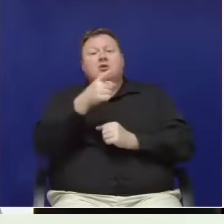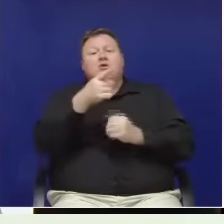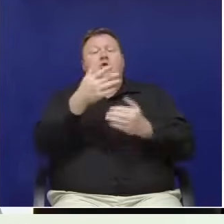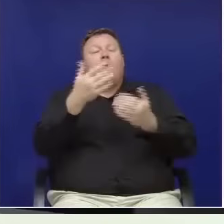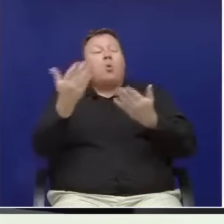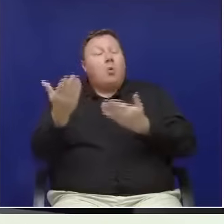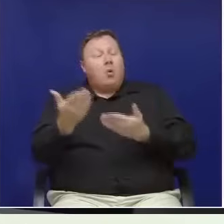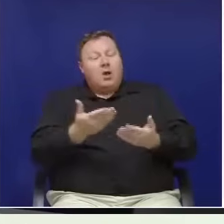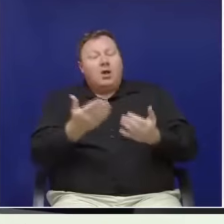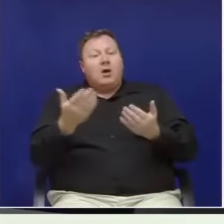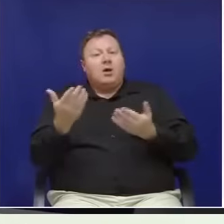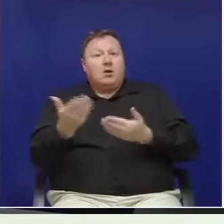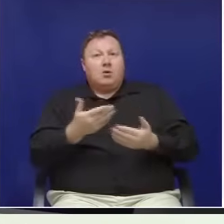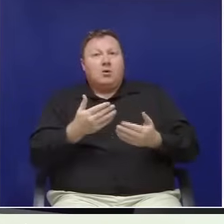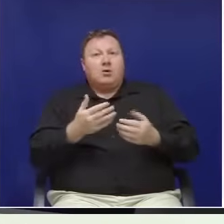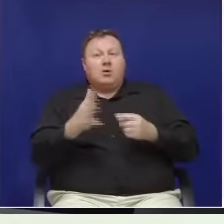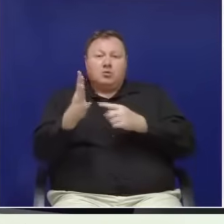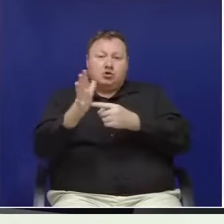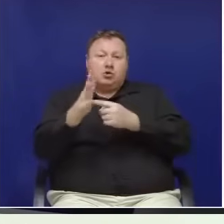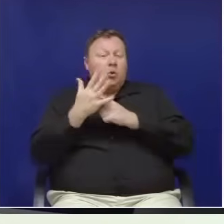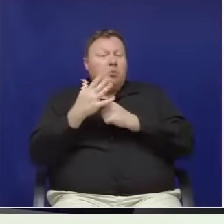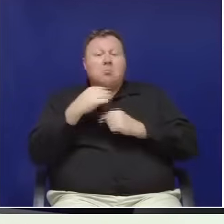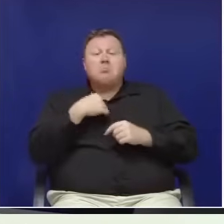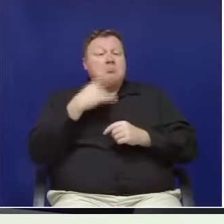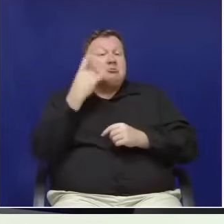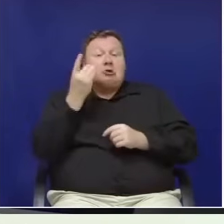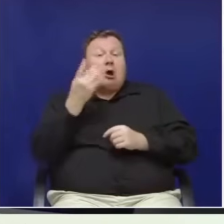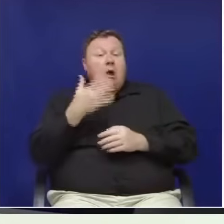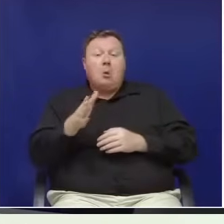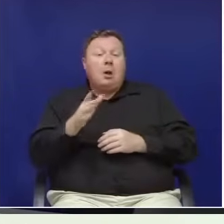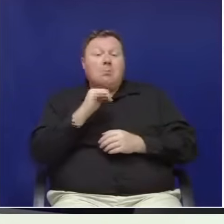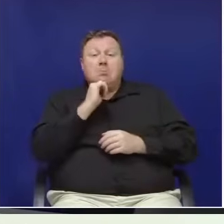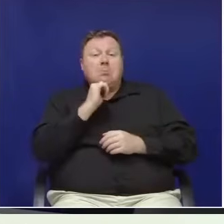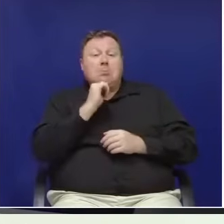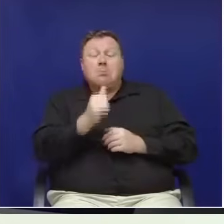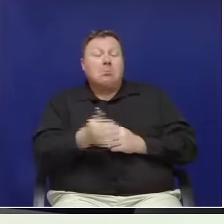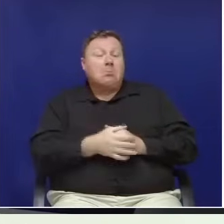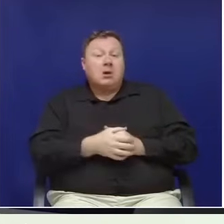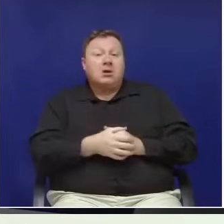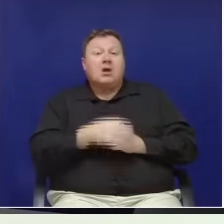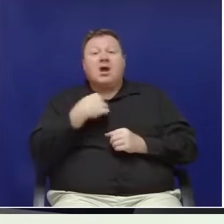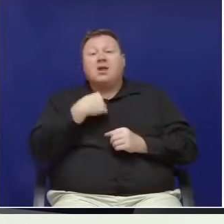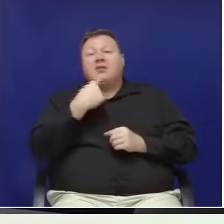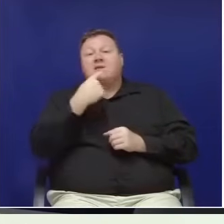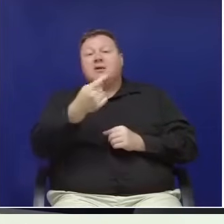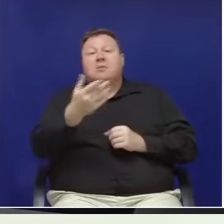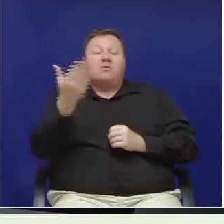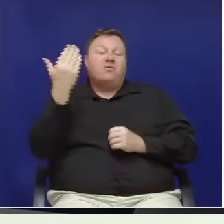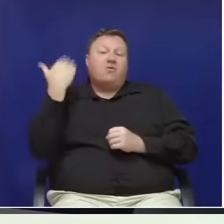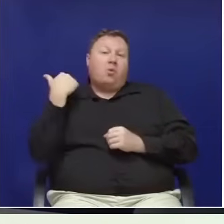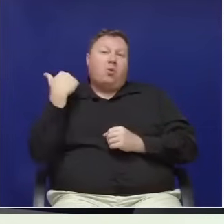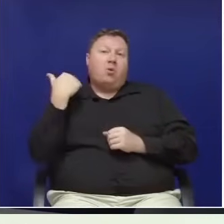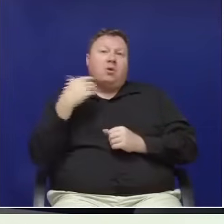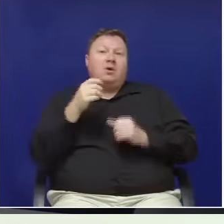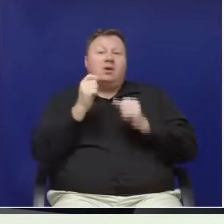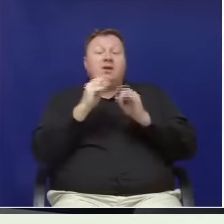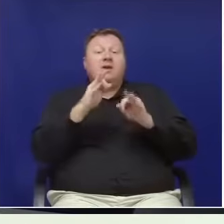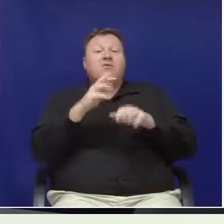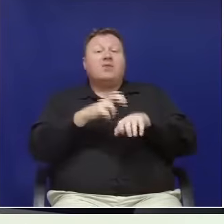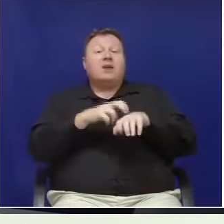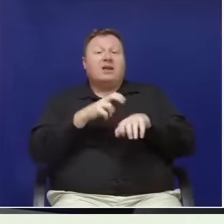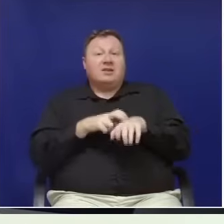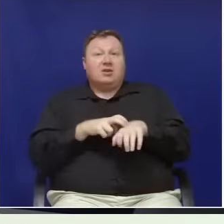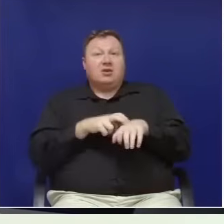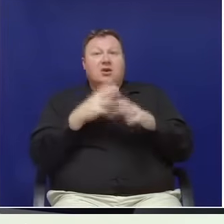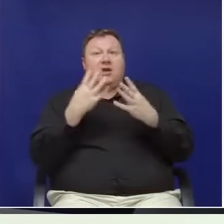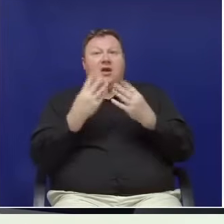forward. I will not shy away from that. And I said before that if it is necessary to